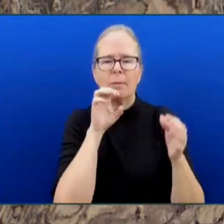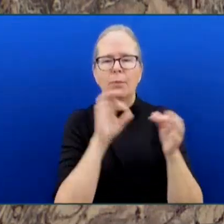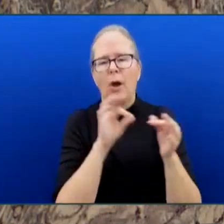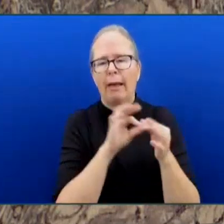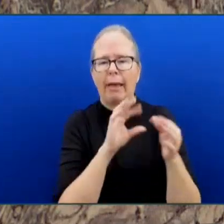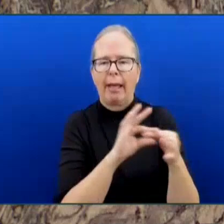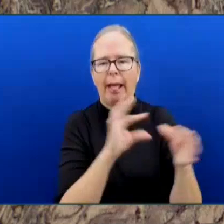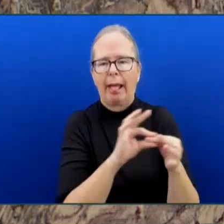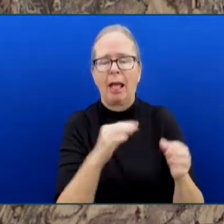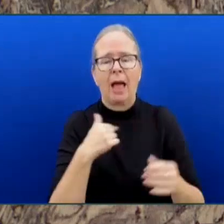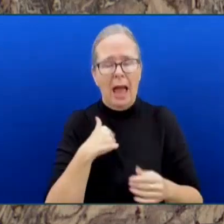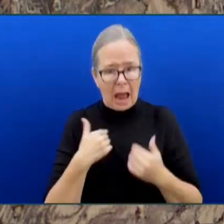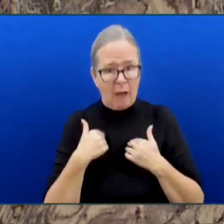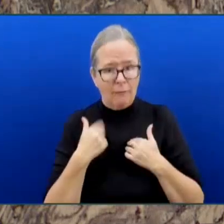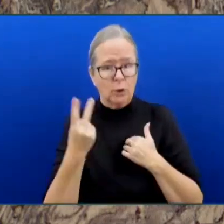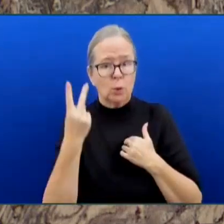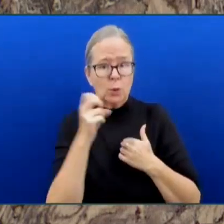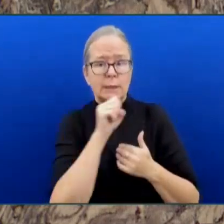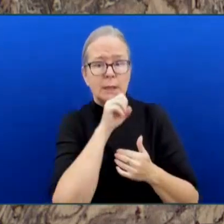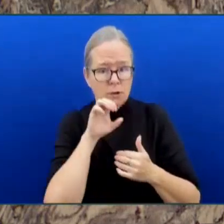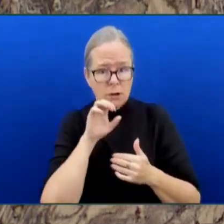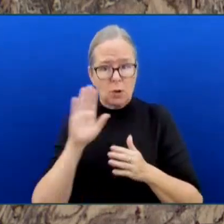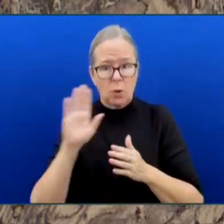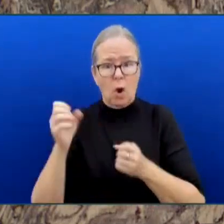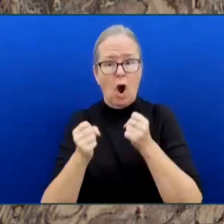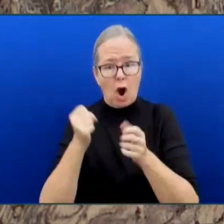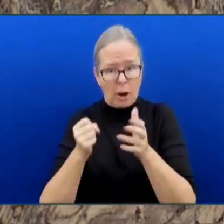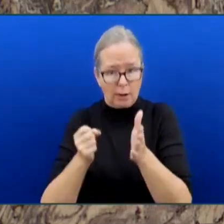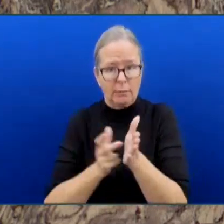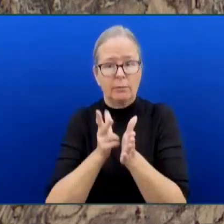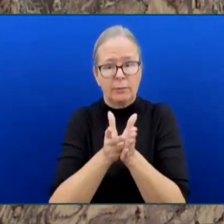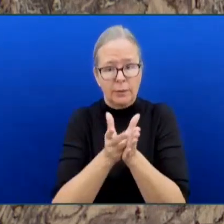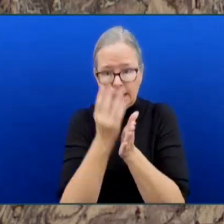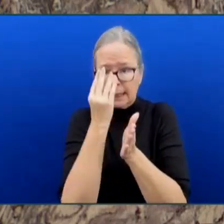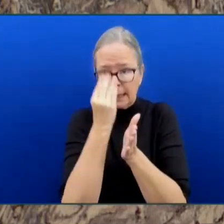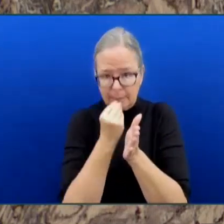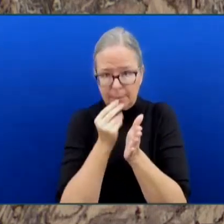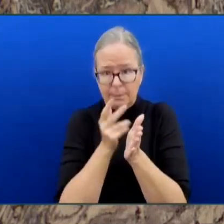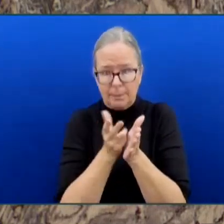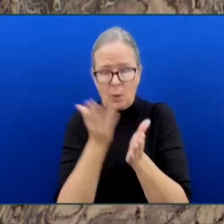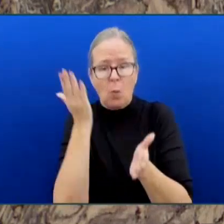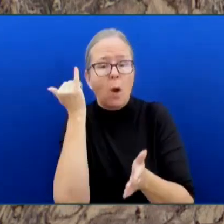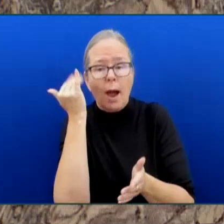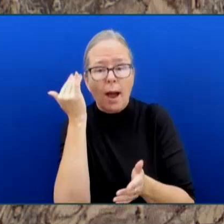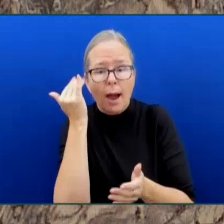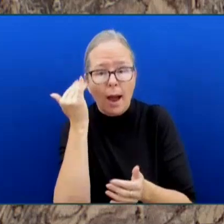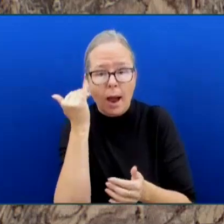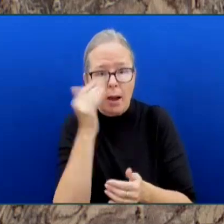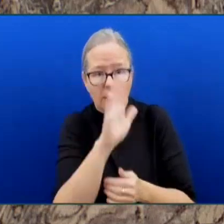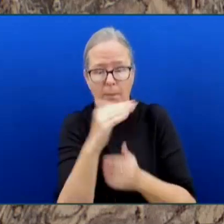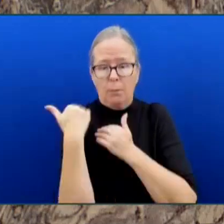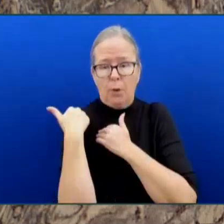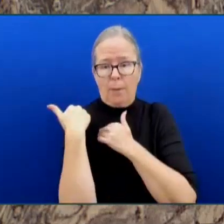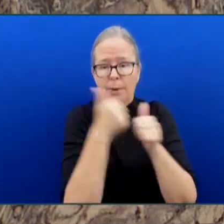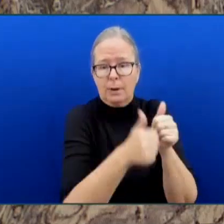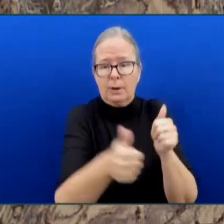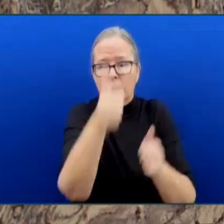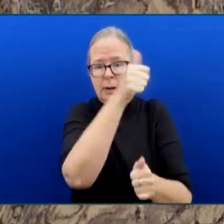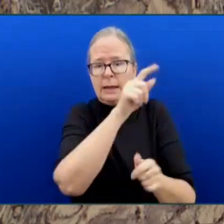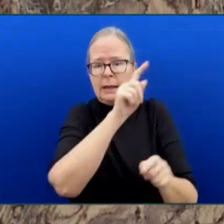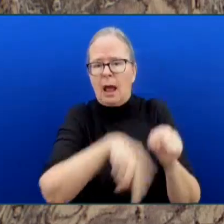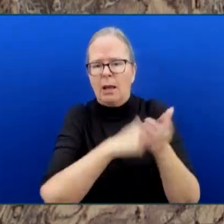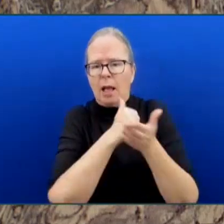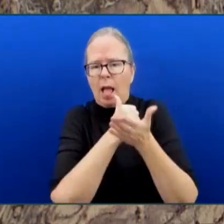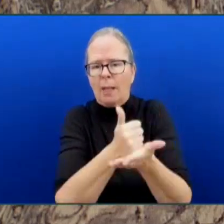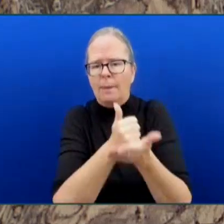car because this minister, this premier, could not get their act together when it came to BC Ferries. That is how bad the